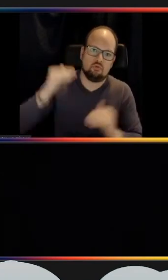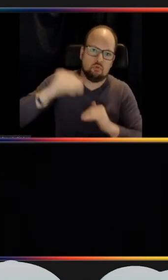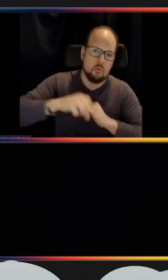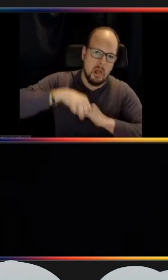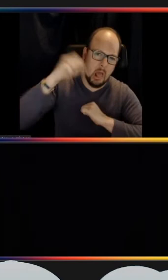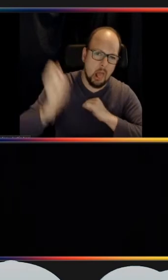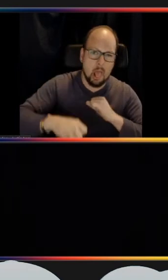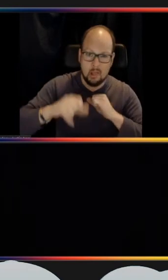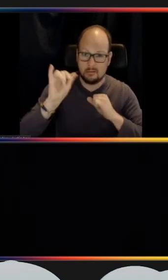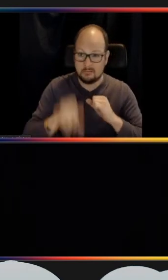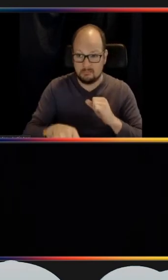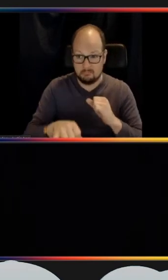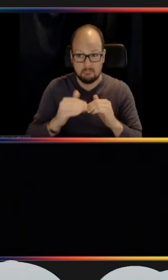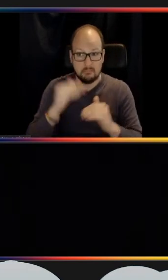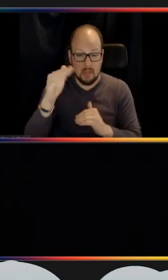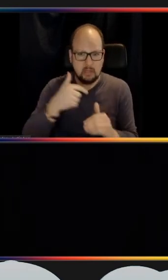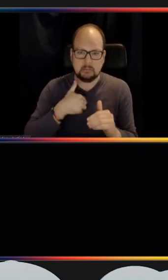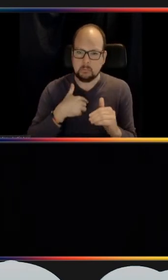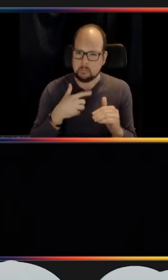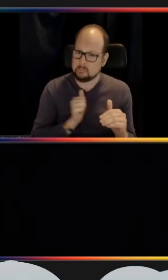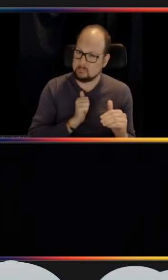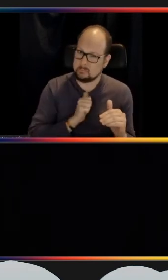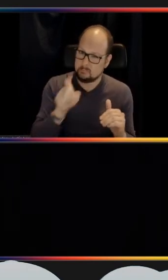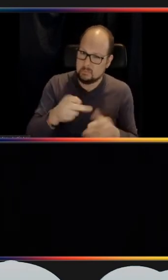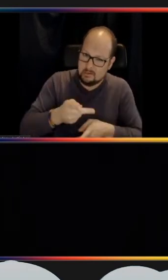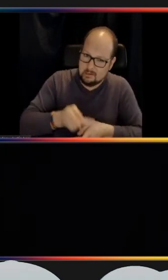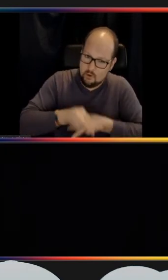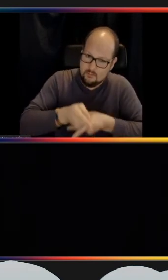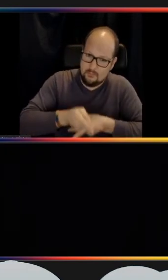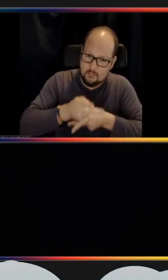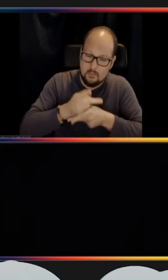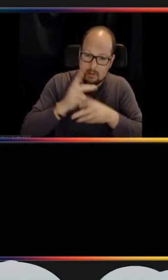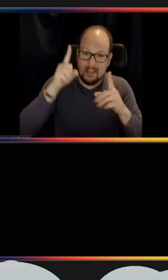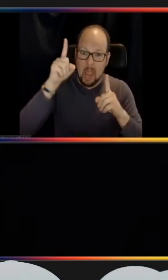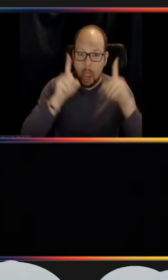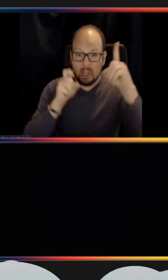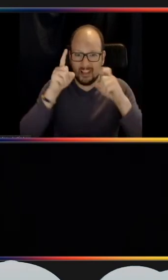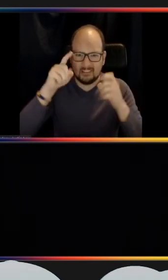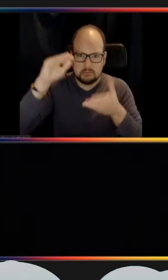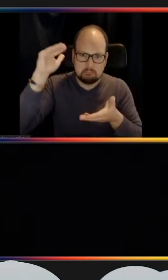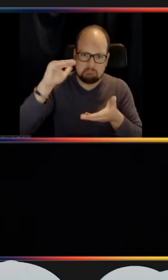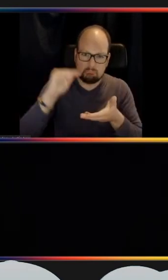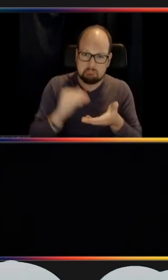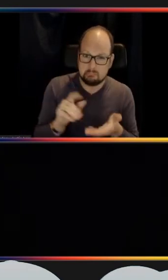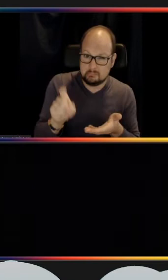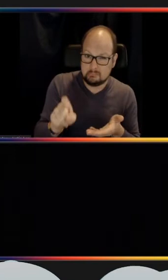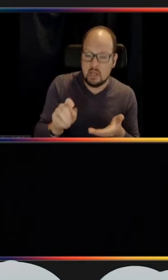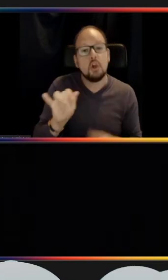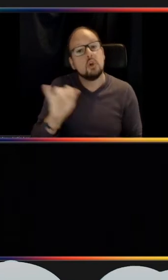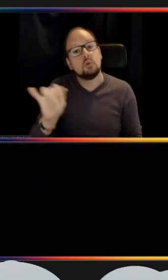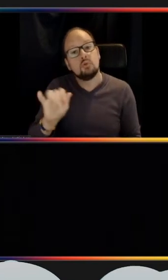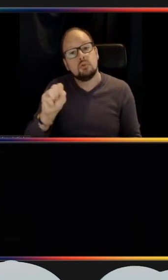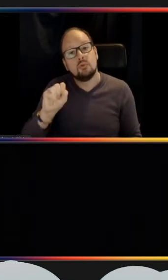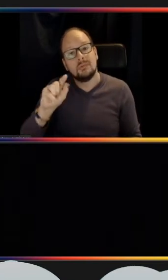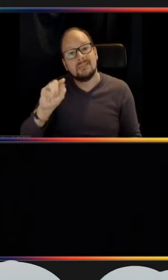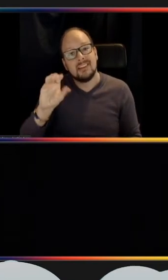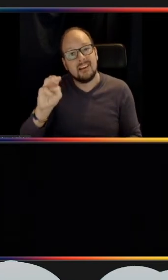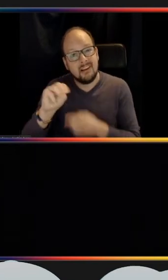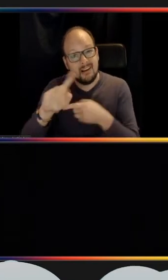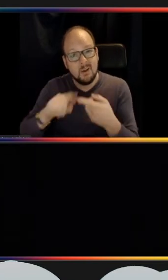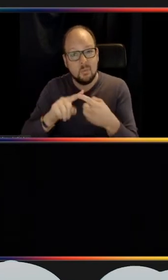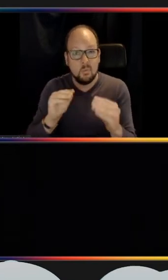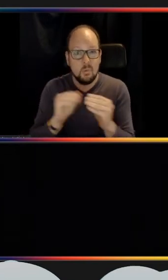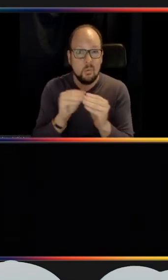lot, and it's something I have to very actively work on, especially, and even so in a sitcom where it's a little broader and everything, I still